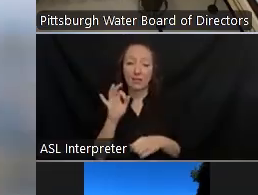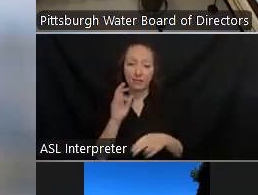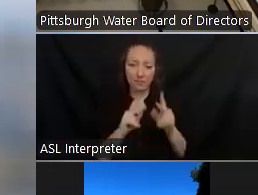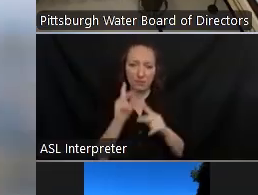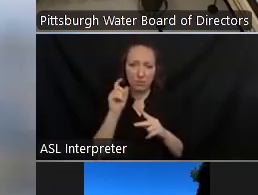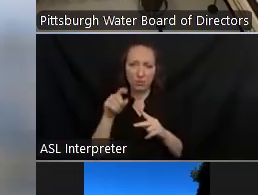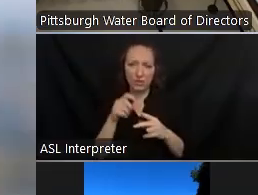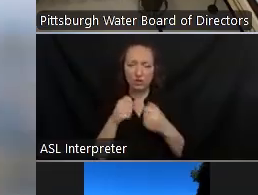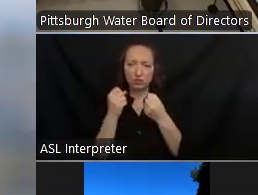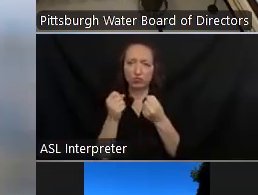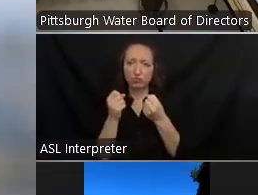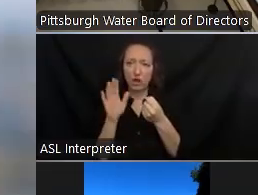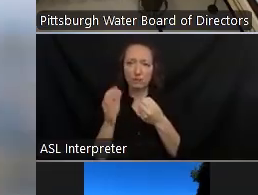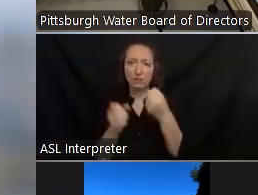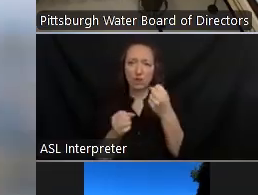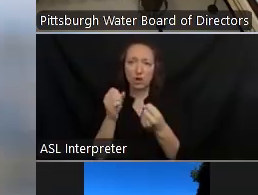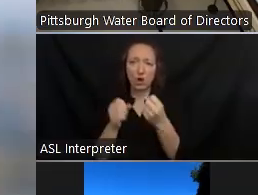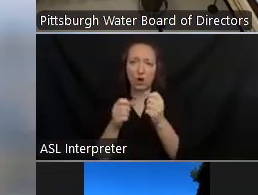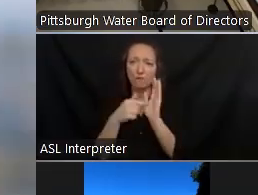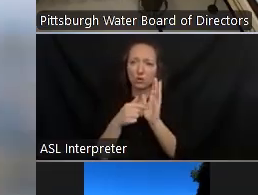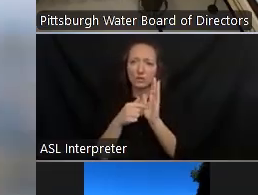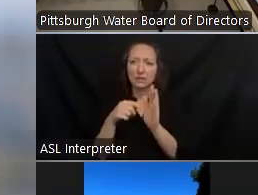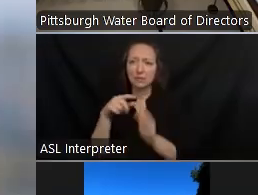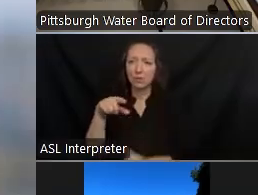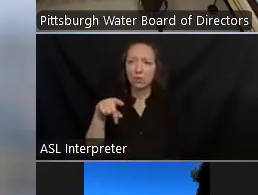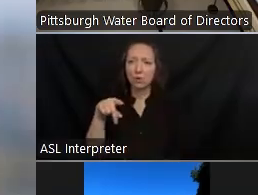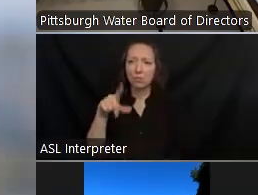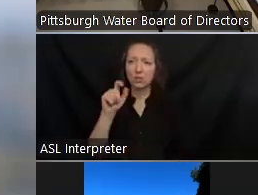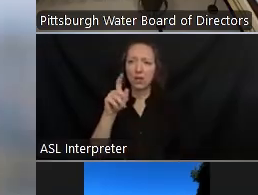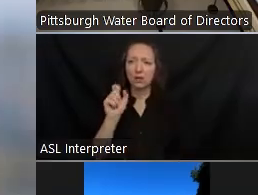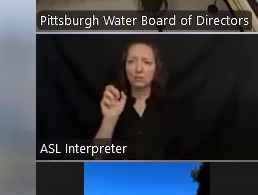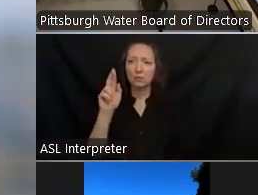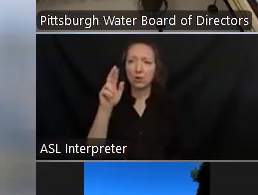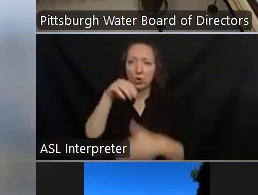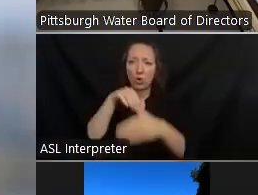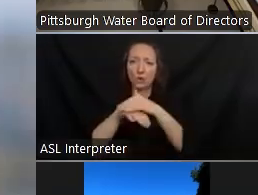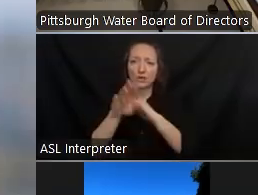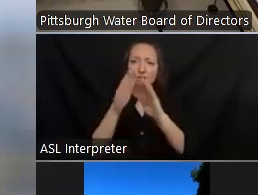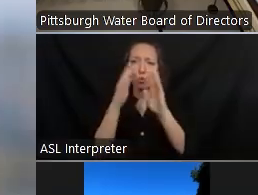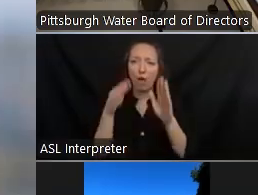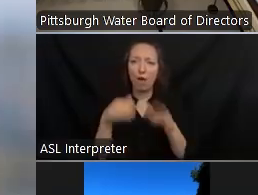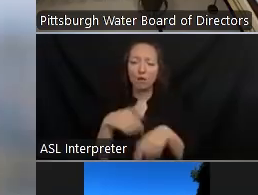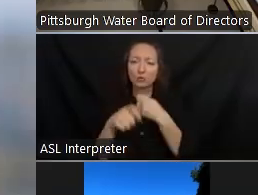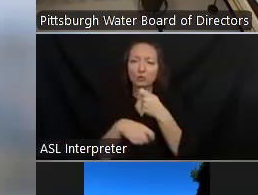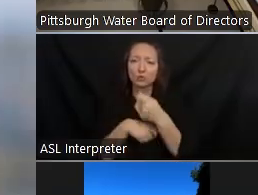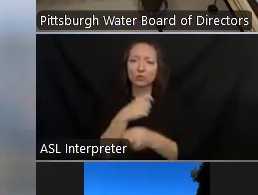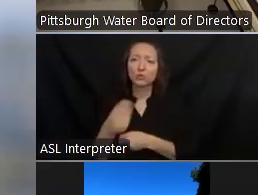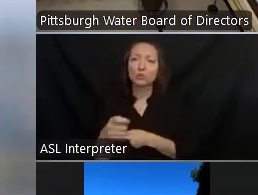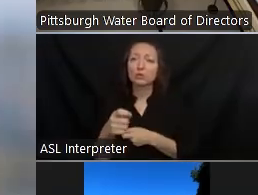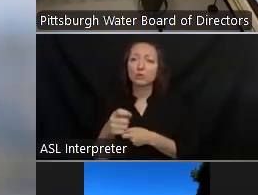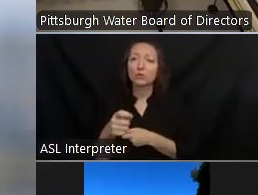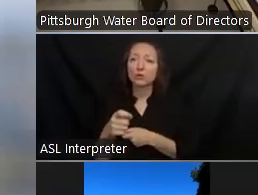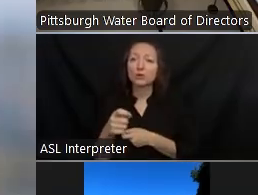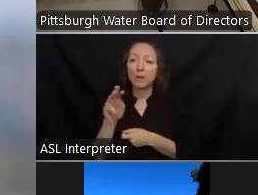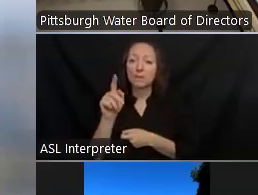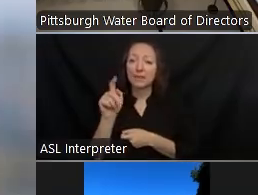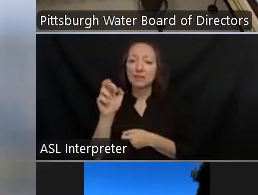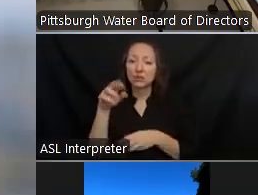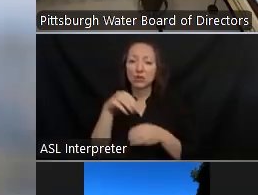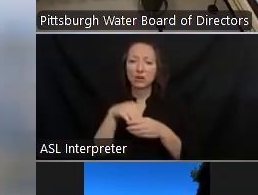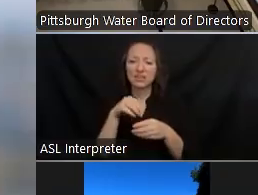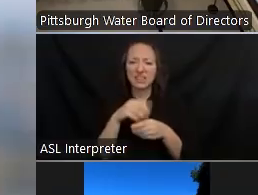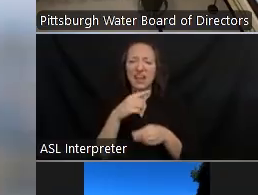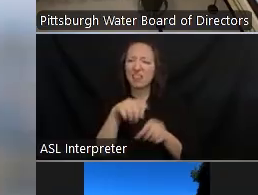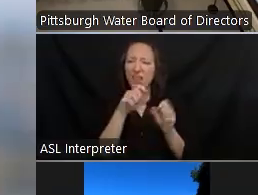like a plumber, for instance, that's changing a meter in a house. They may have still been working because they weren't necessarily working outside doing strenuous activities. It was get into the house